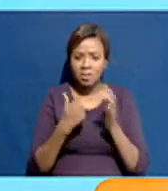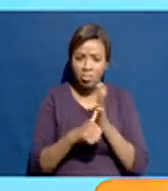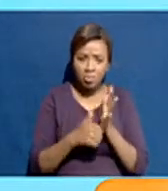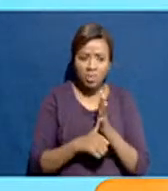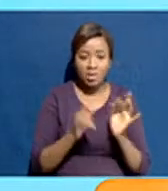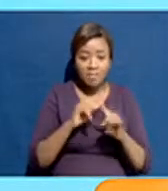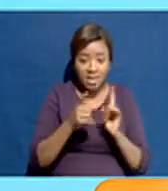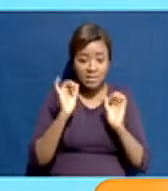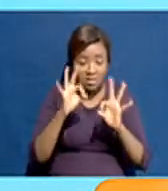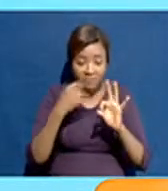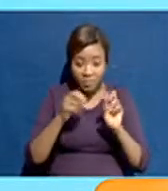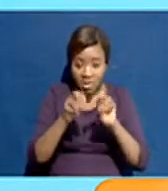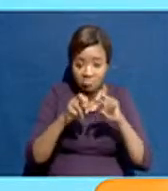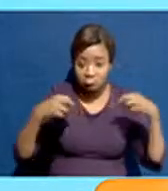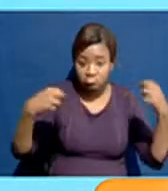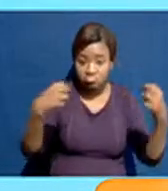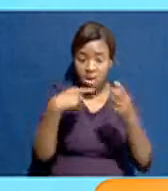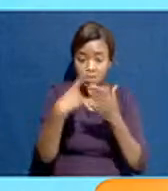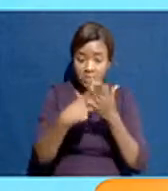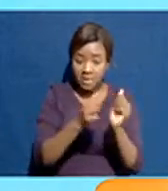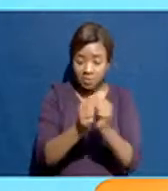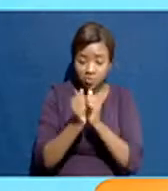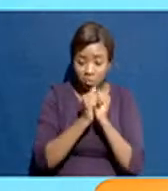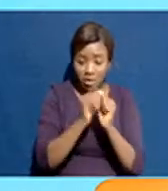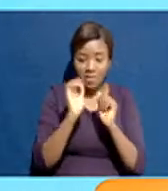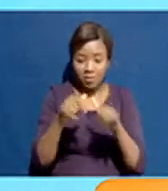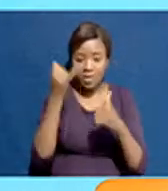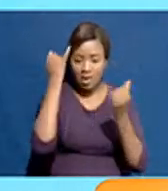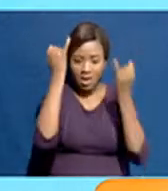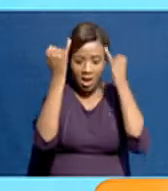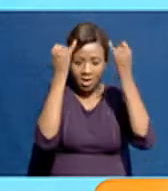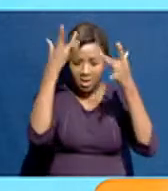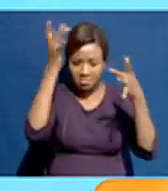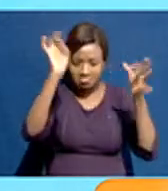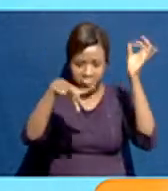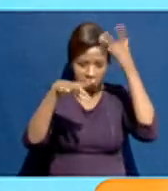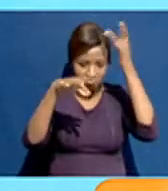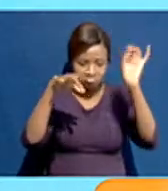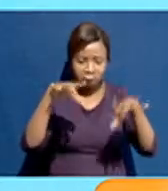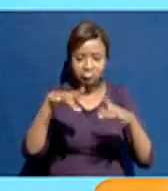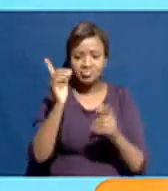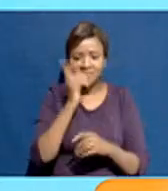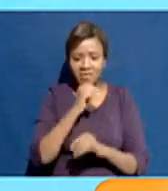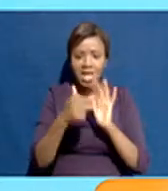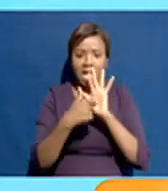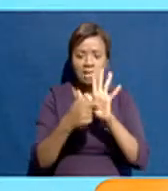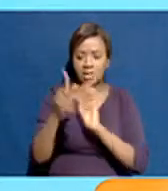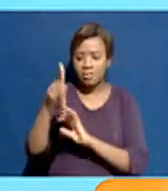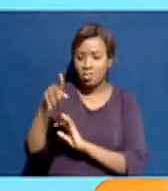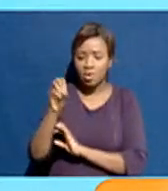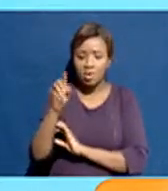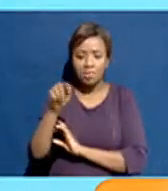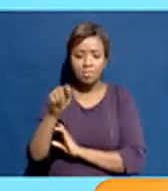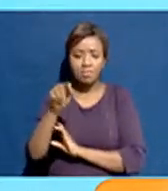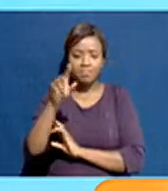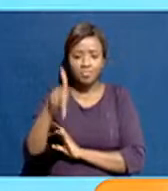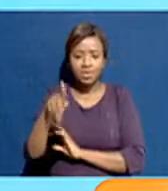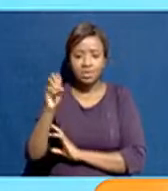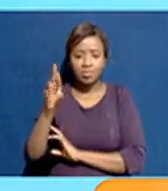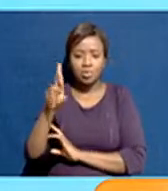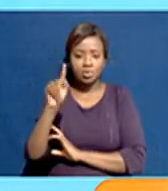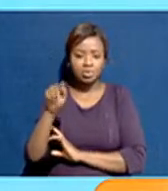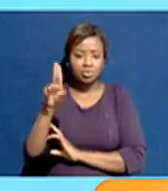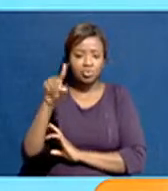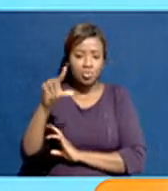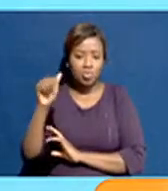ideas, and this idea can bear fruits. Other countries have done that. Portugal have done that. And even Amsterdam